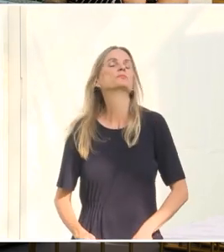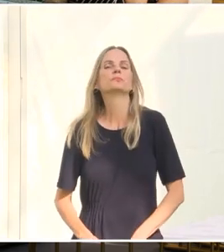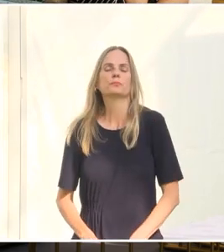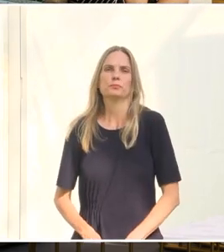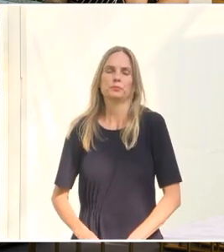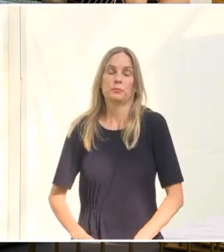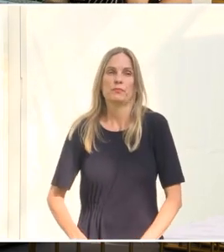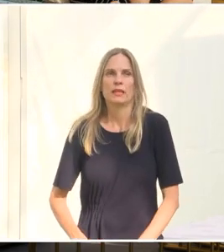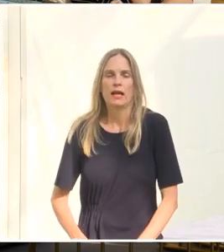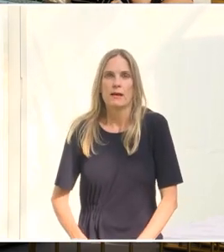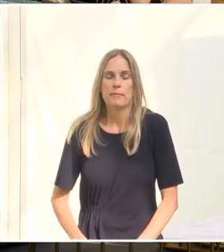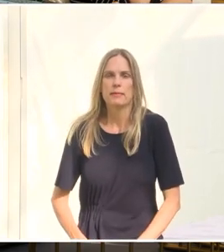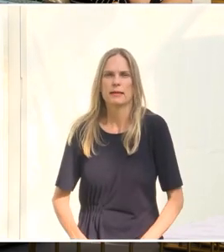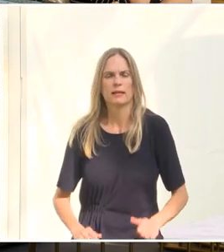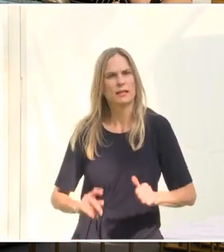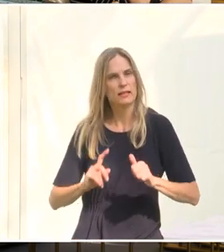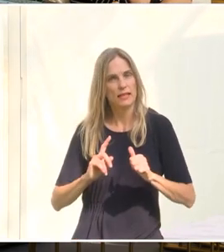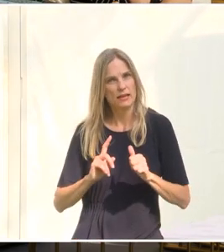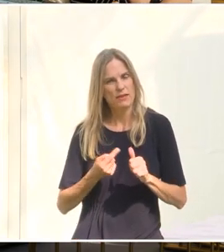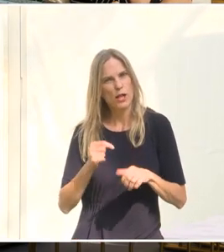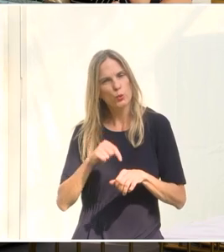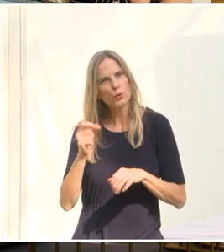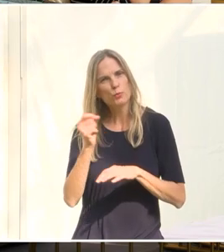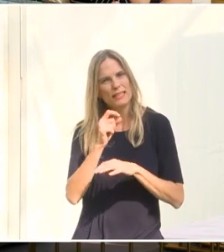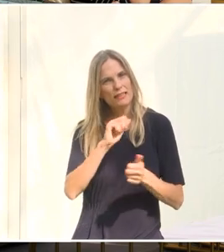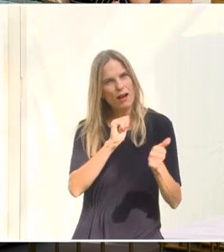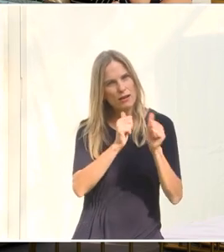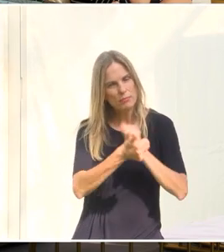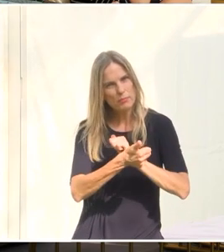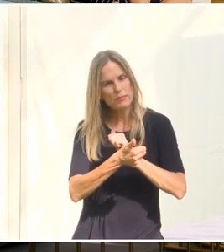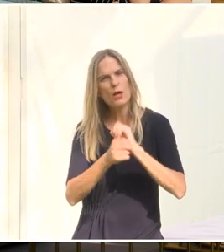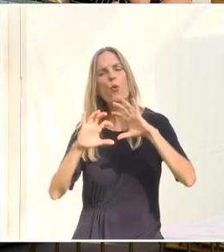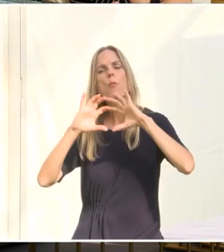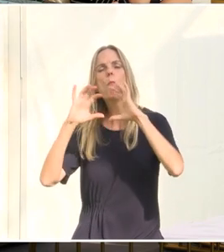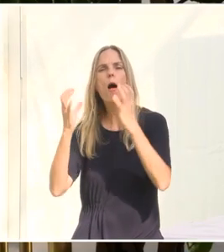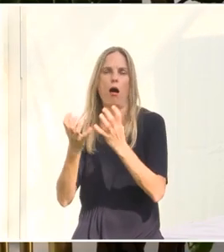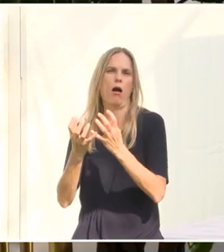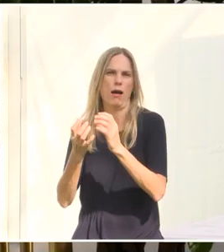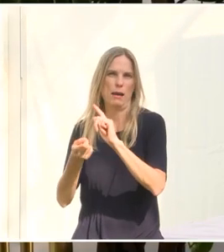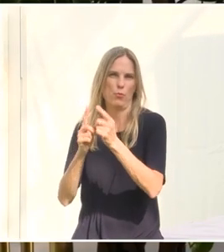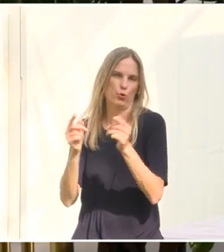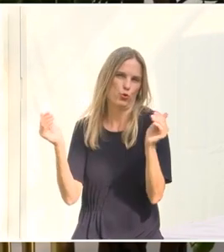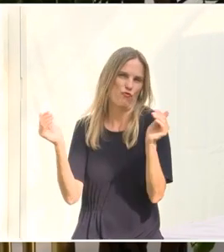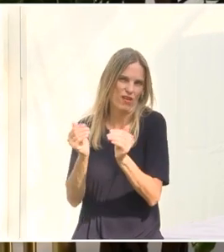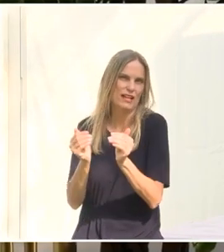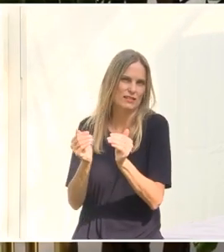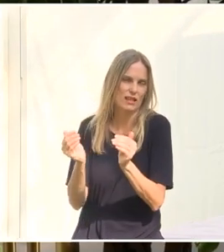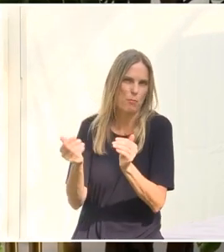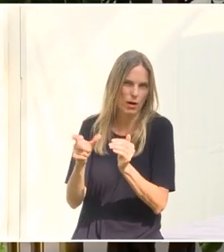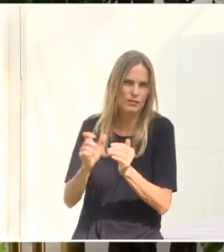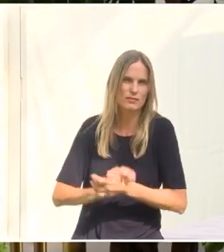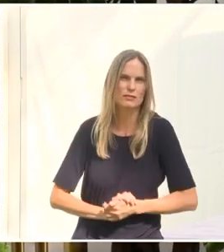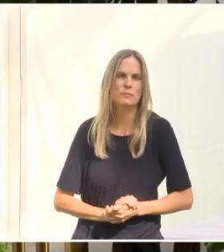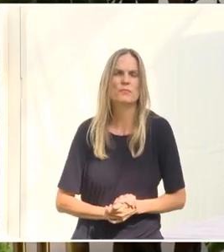shrinked the world and made it smaller and more closely connected. But academician